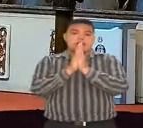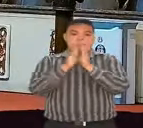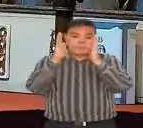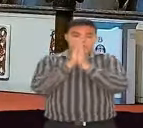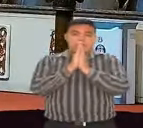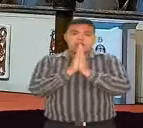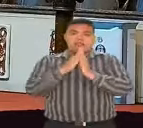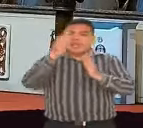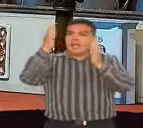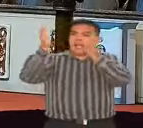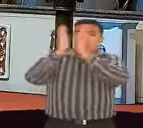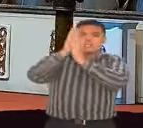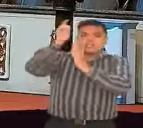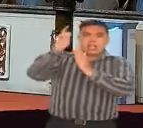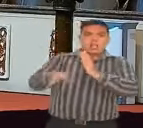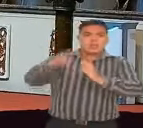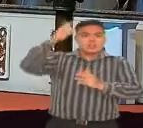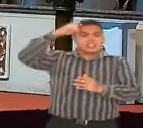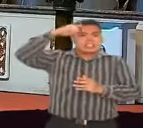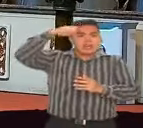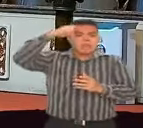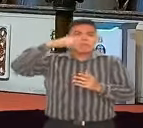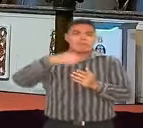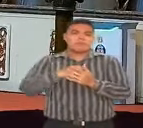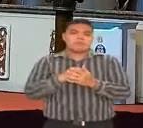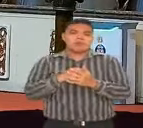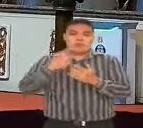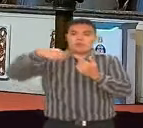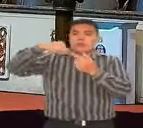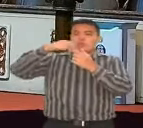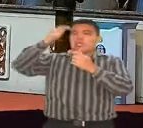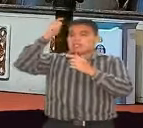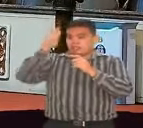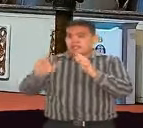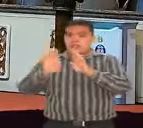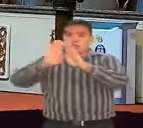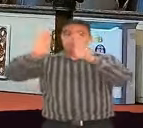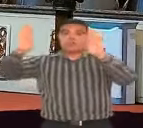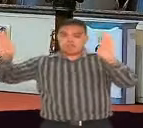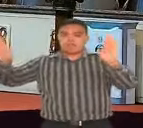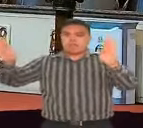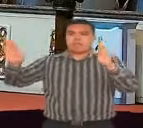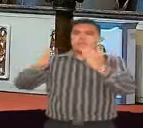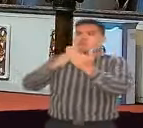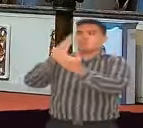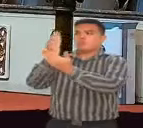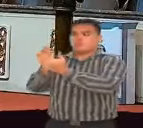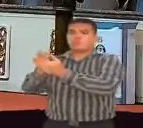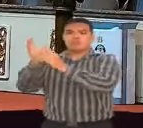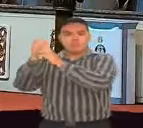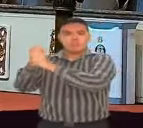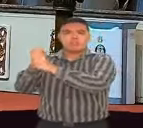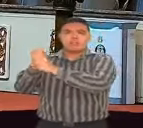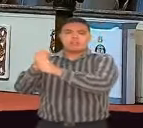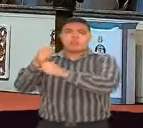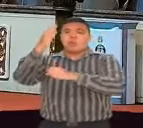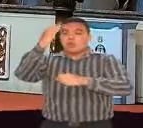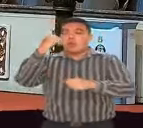Kung kinhanlan ka ana and God opens the door, then sige. Pag master's diha, pag doctor diha,